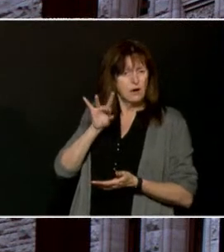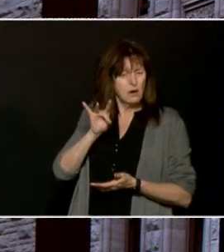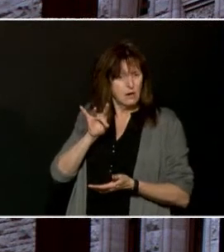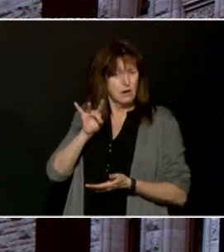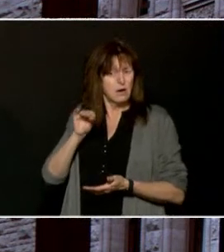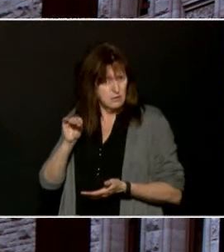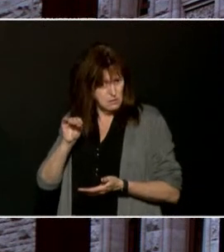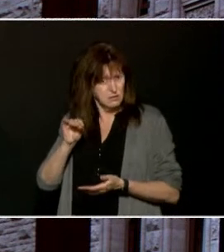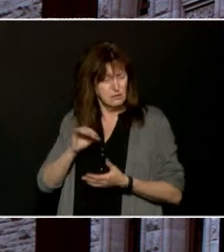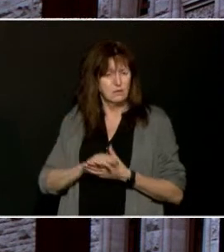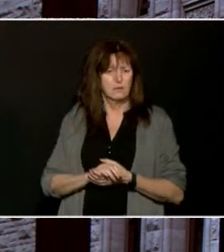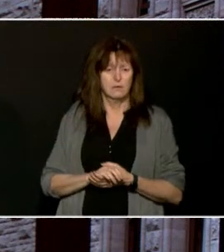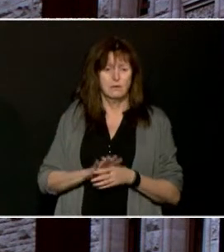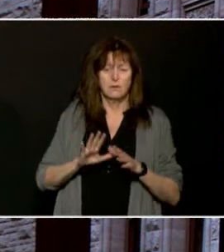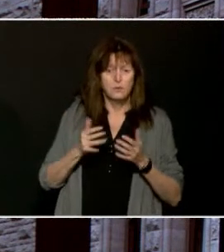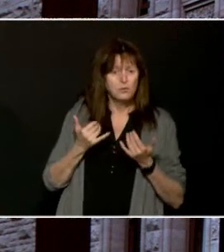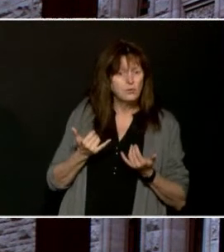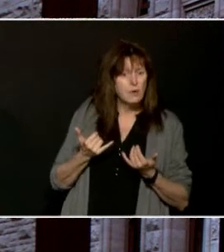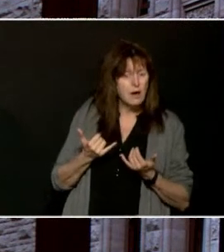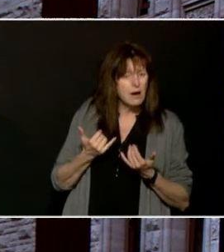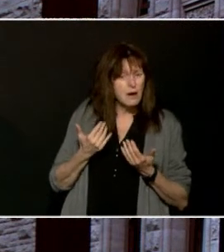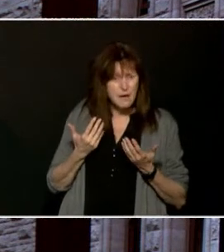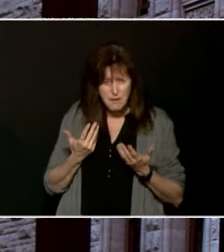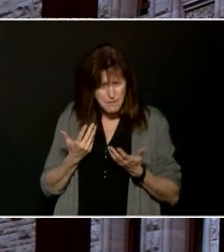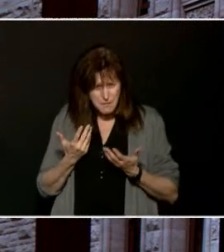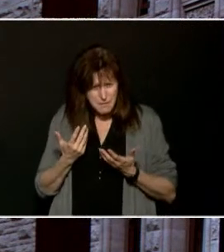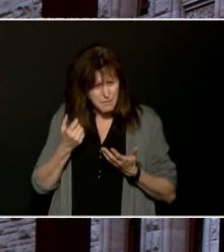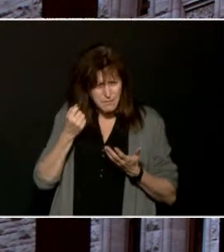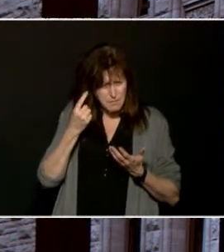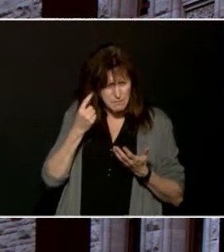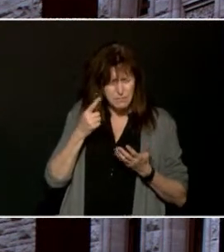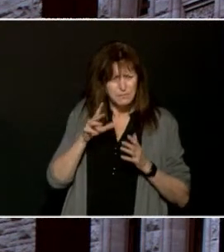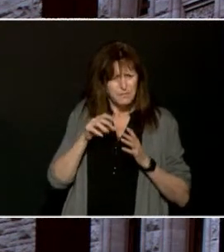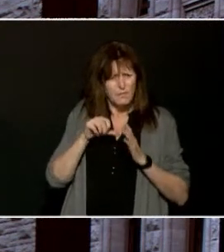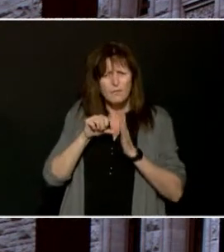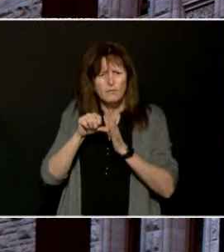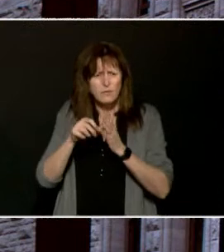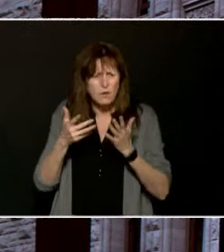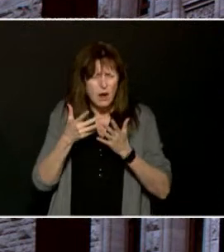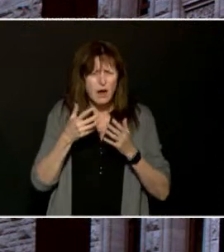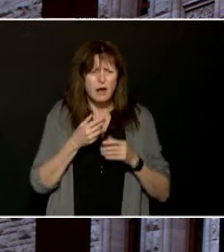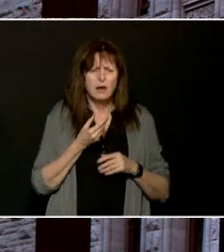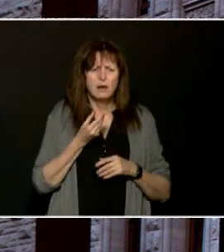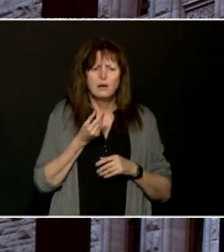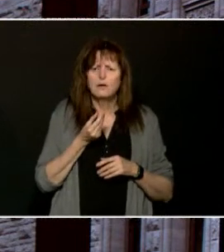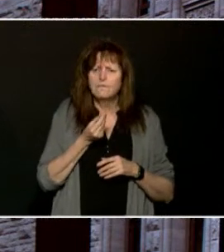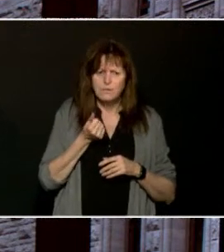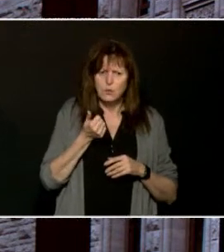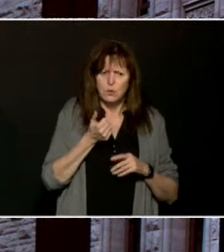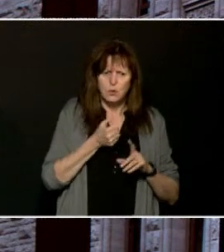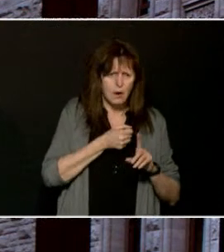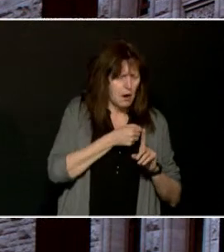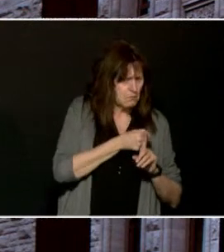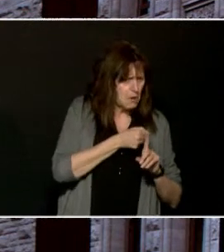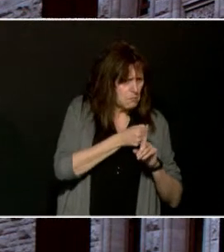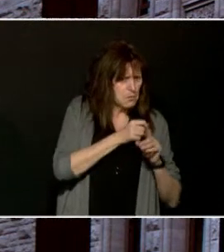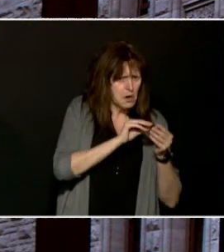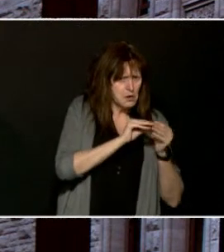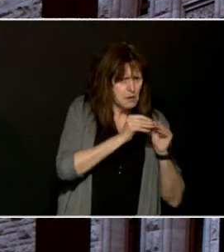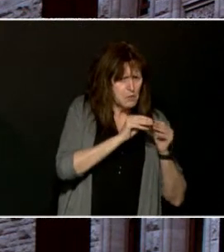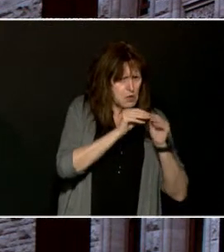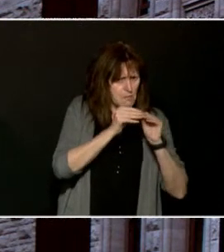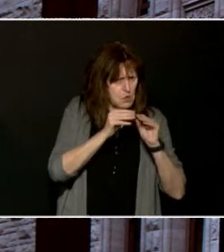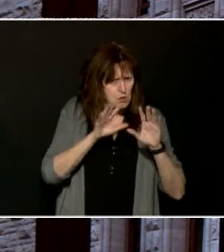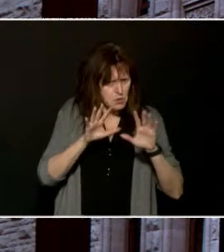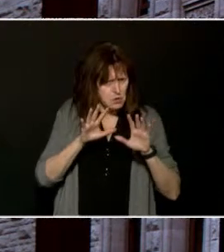today, is that we saw a number of areas where their numbers were very low on the day or two prior and